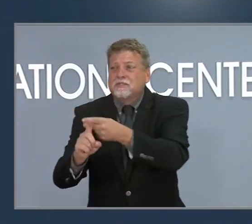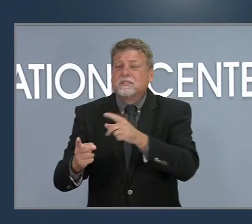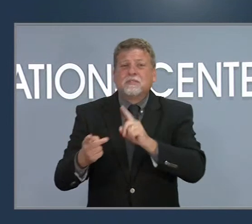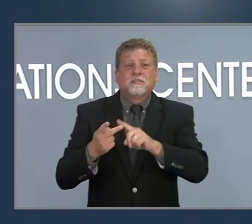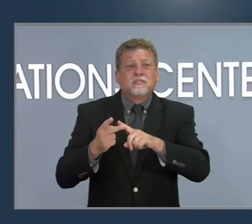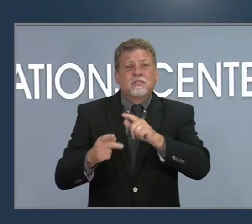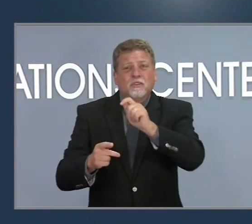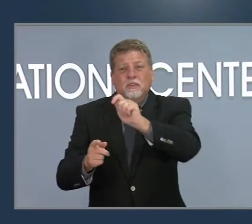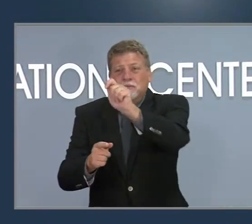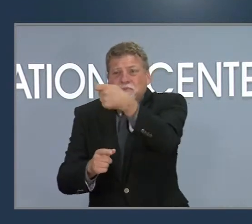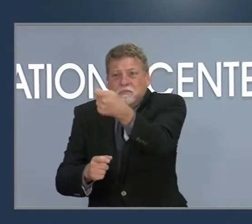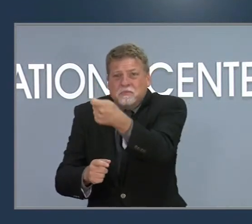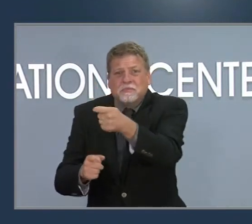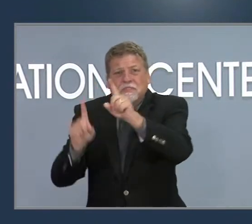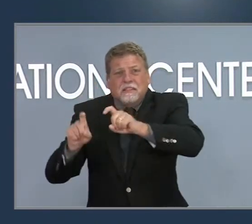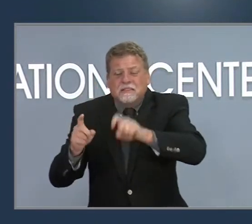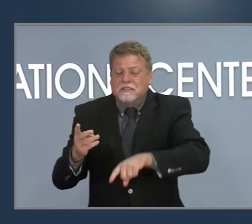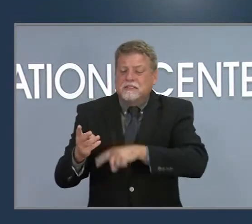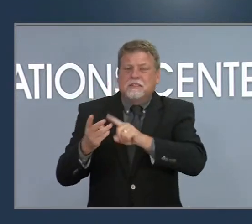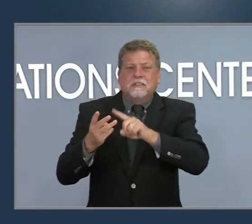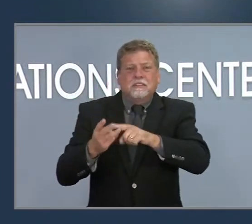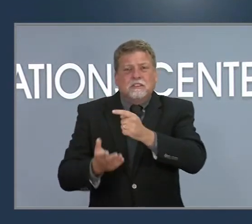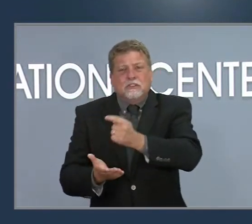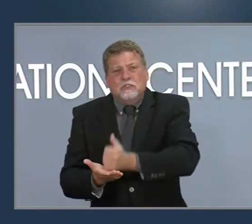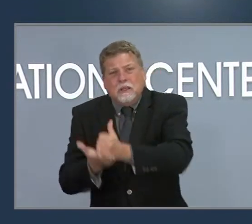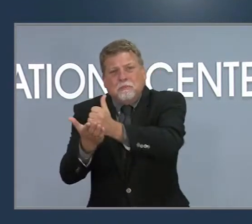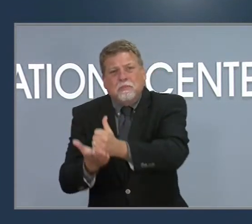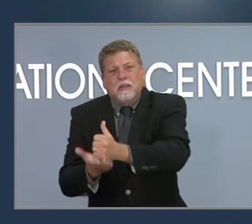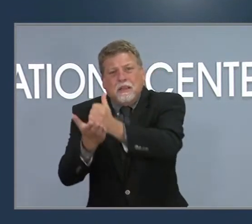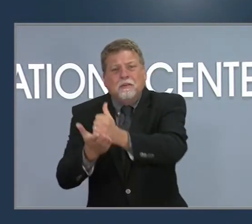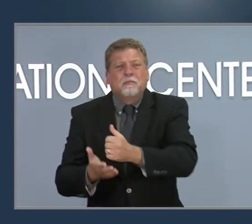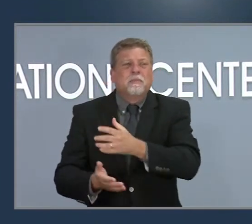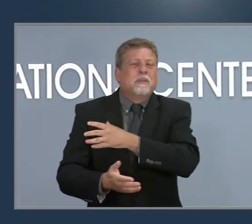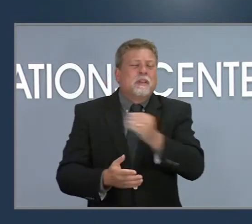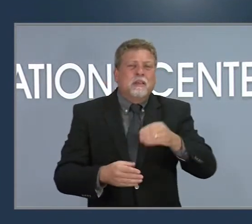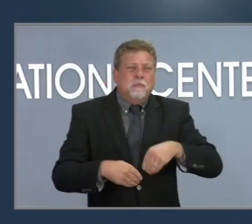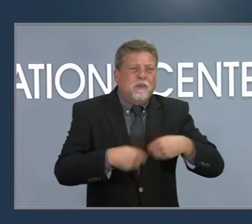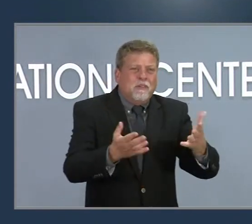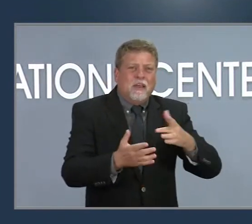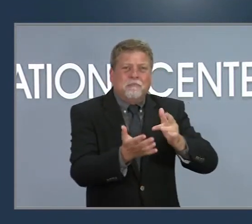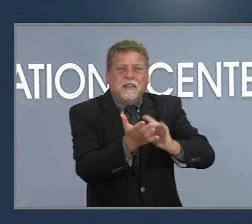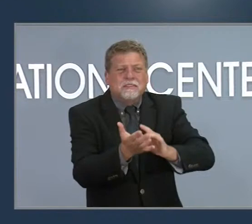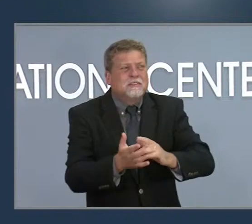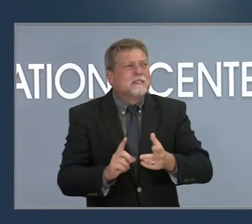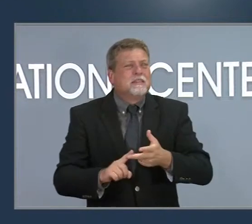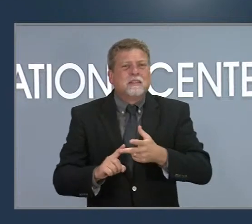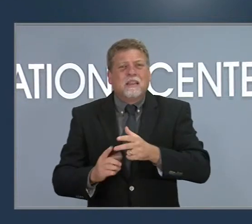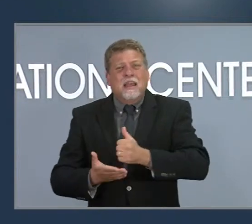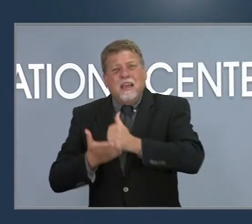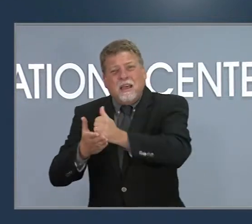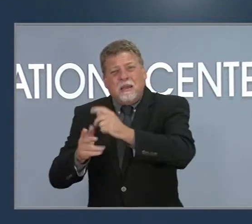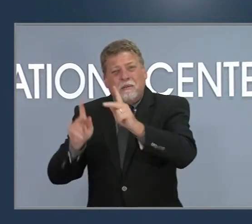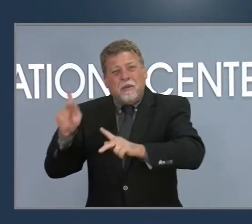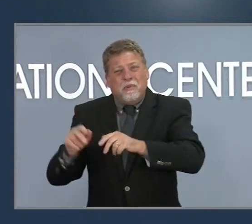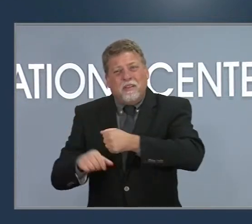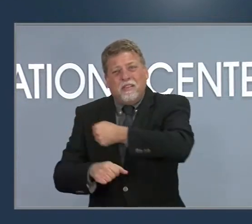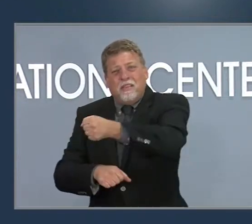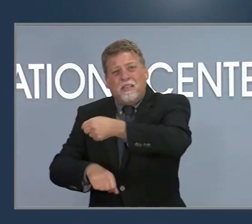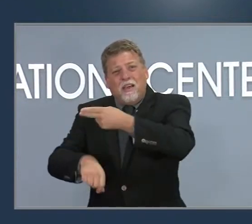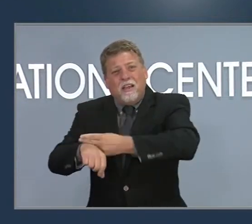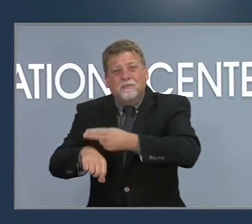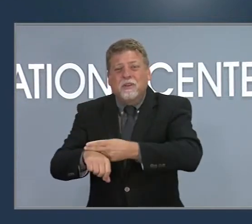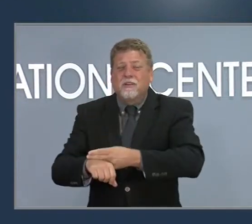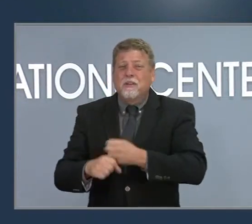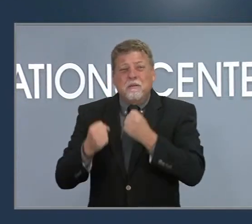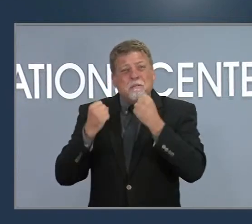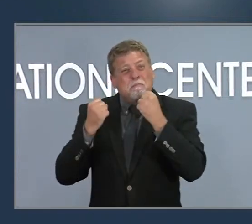treatment the governor mentioned, and care for the many people in our hospitals. So much has been asked of our healthcare workforce, and